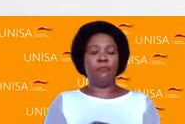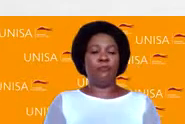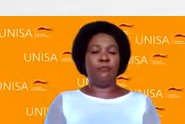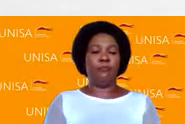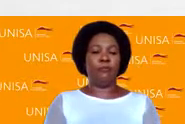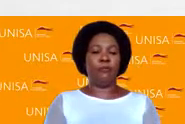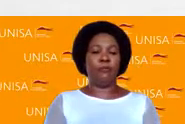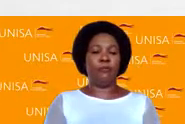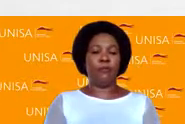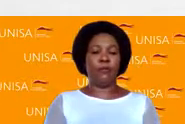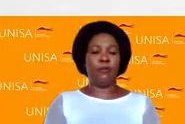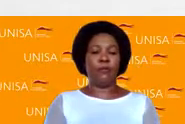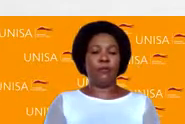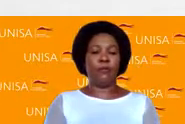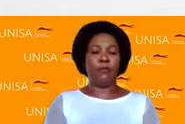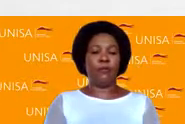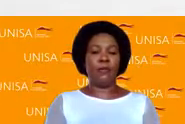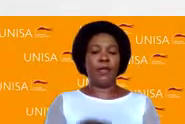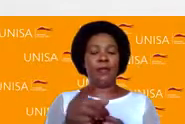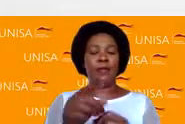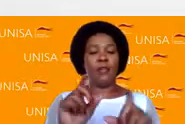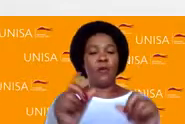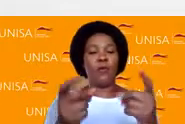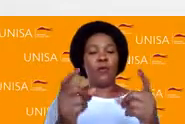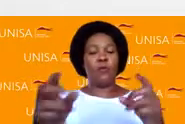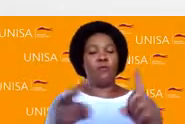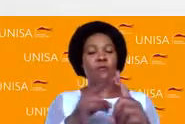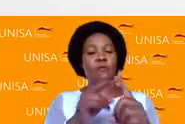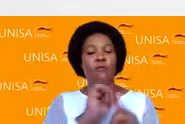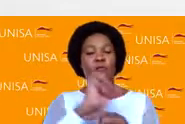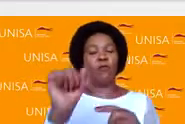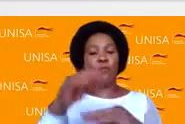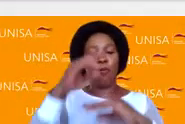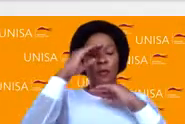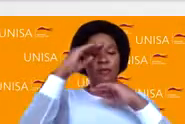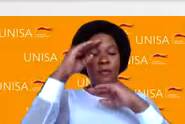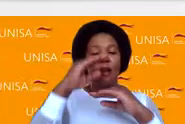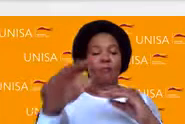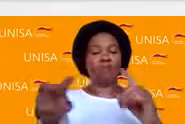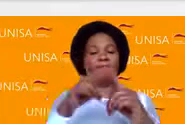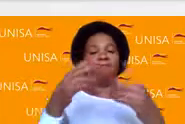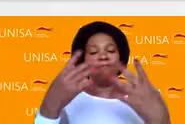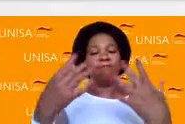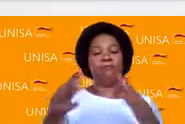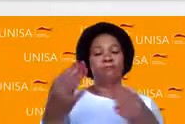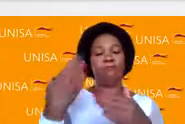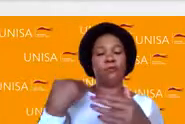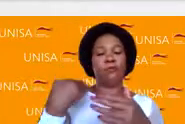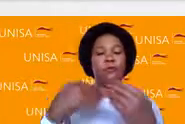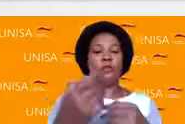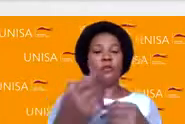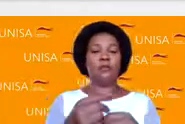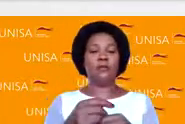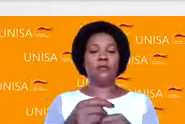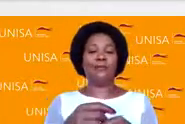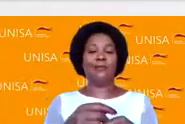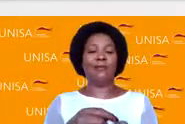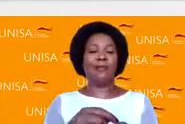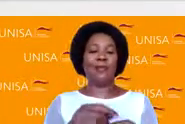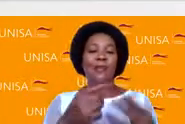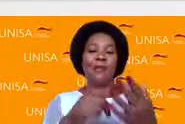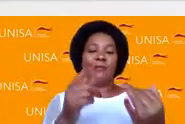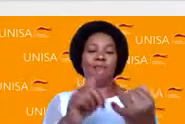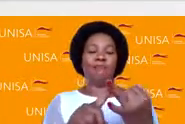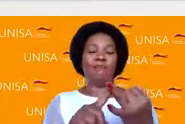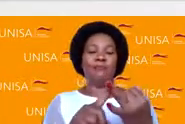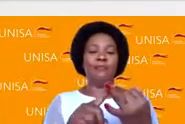Here's just a quick view of your profile as we looked previously. The grades again. So if